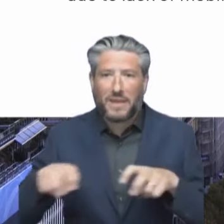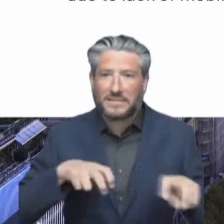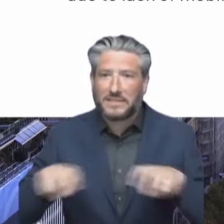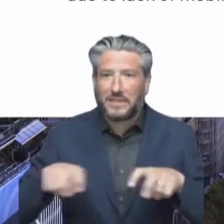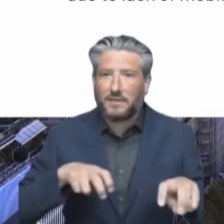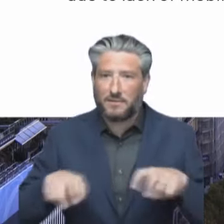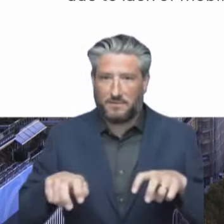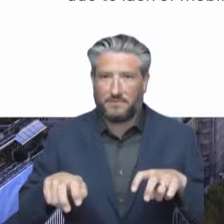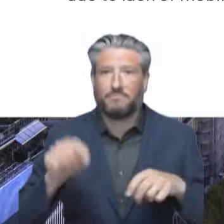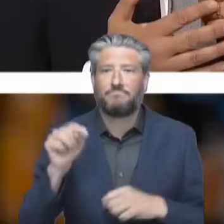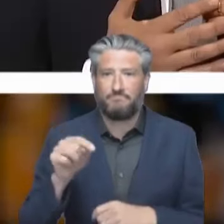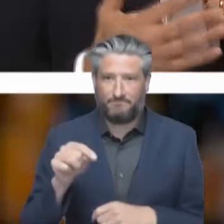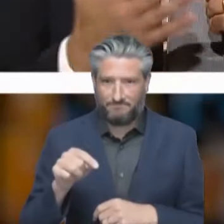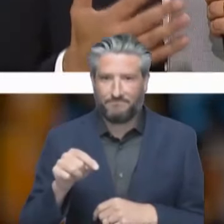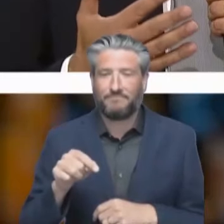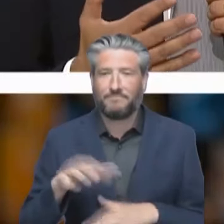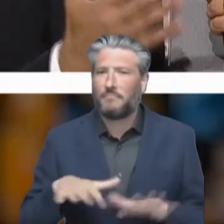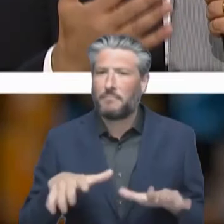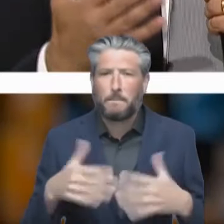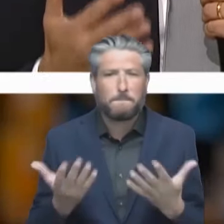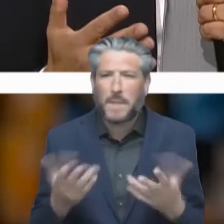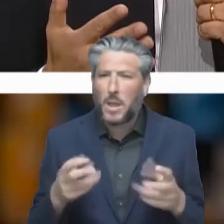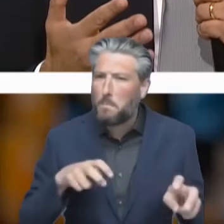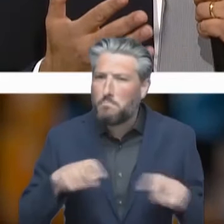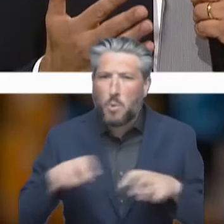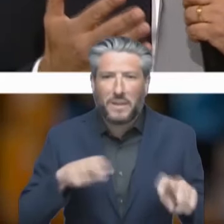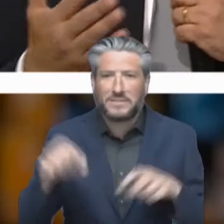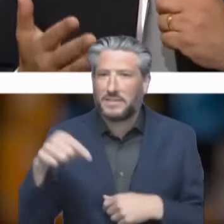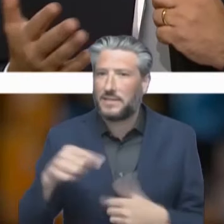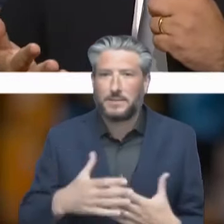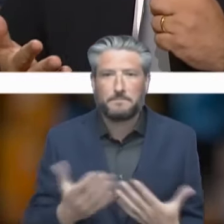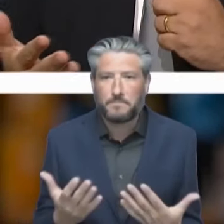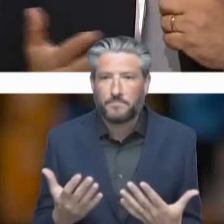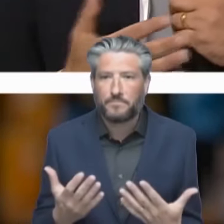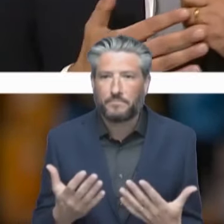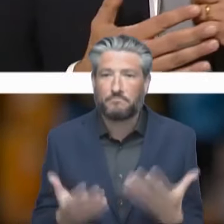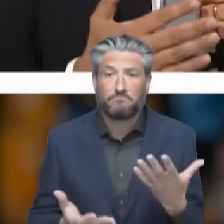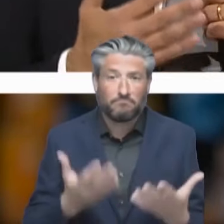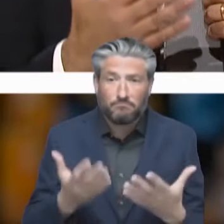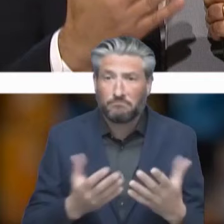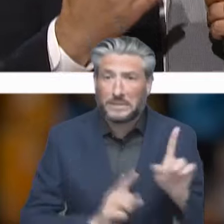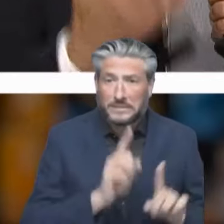mobility, especially for the peri-urban and rural zones, mobility is still